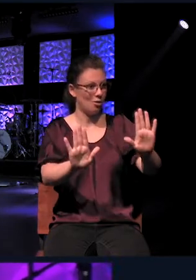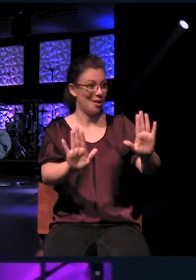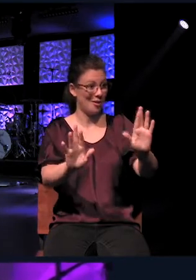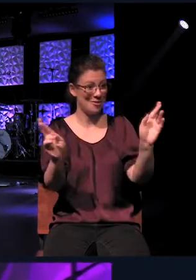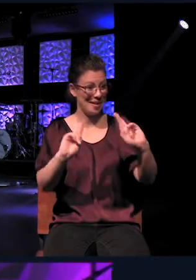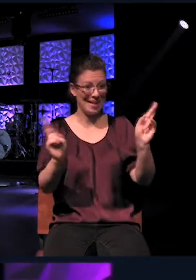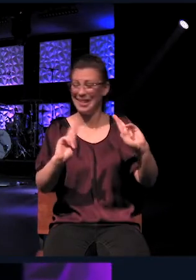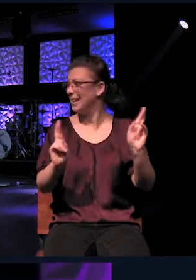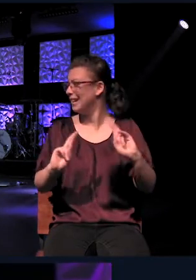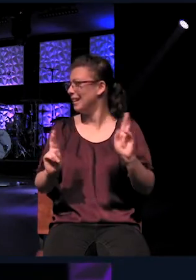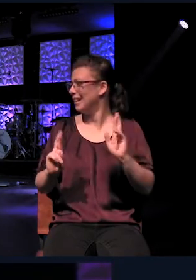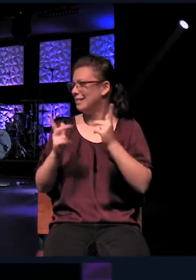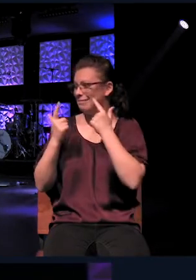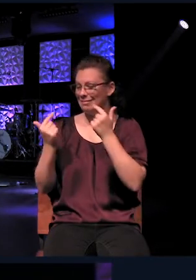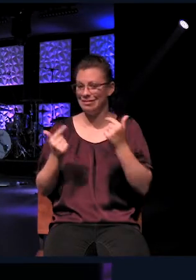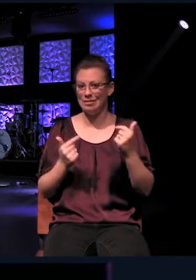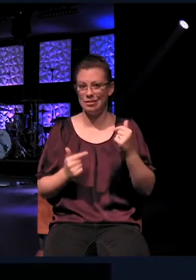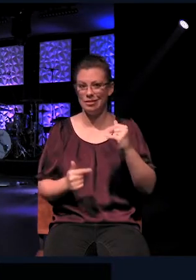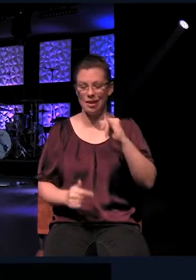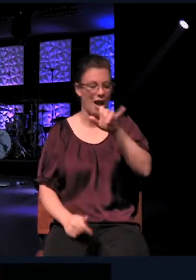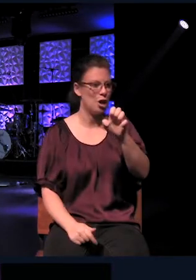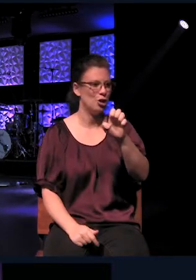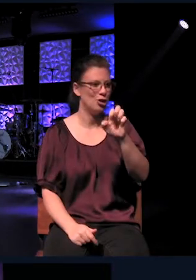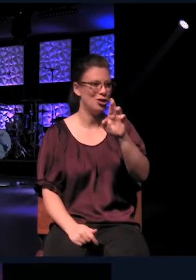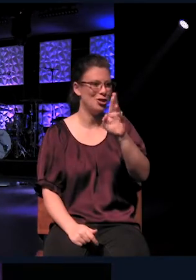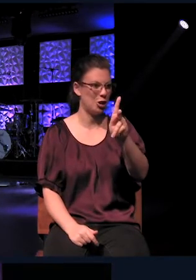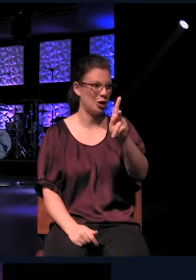now you're like really nervous, is jerk.